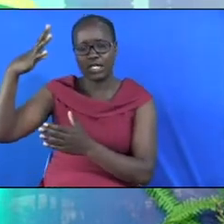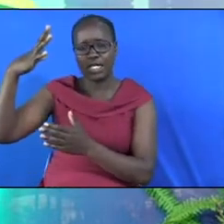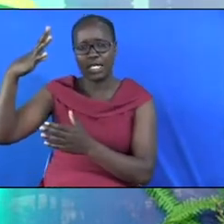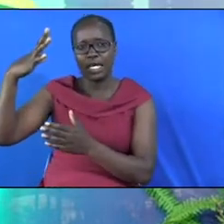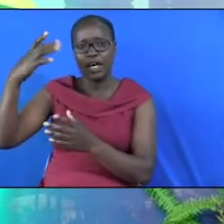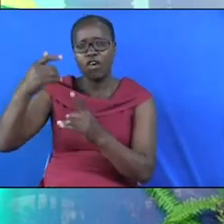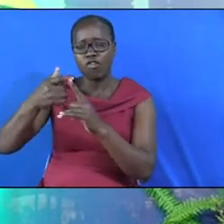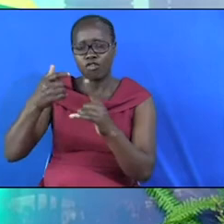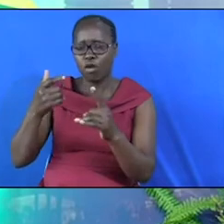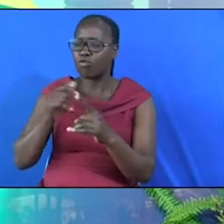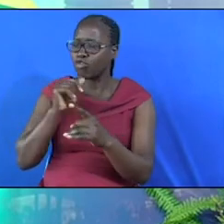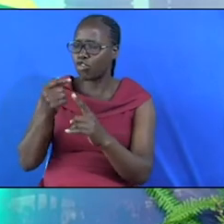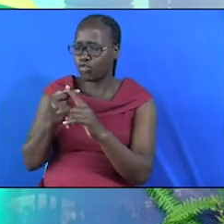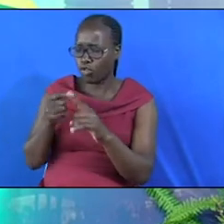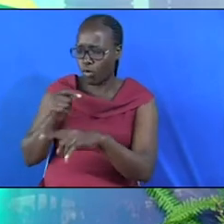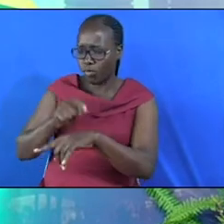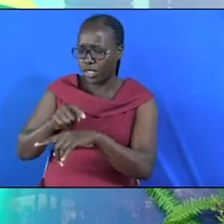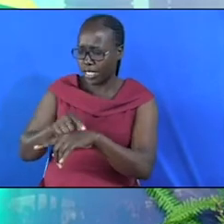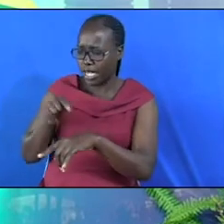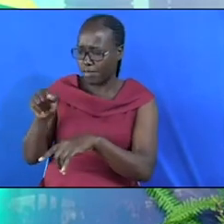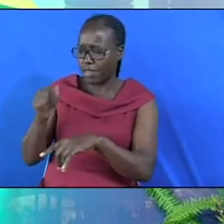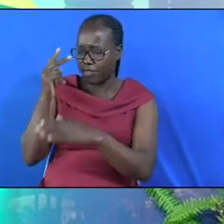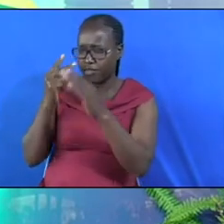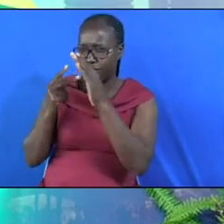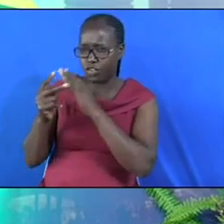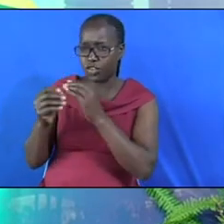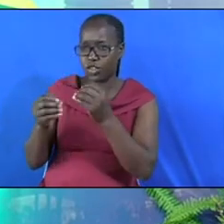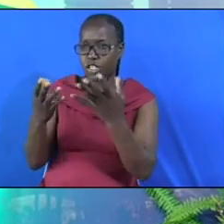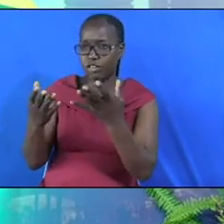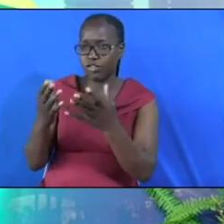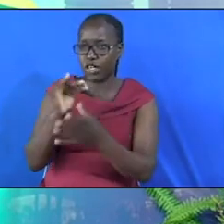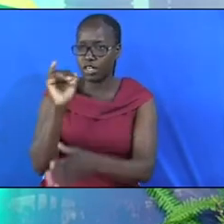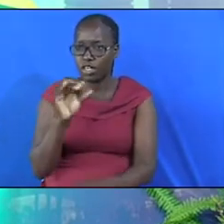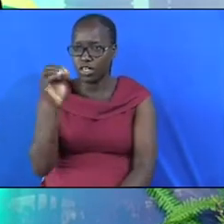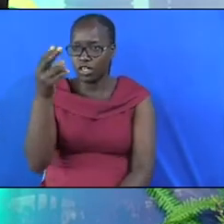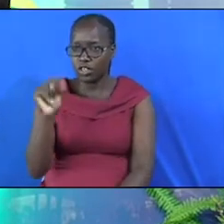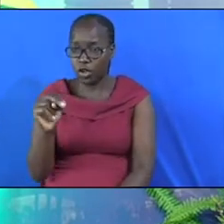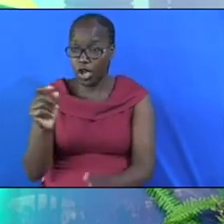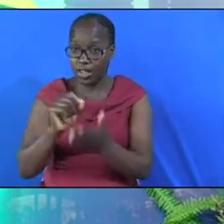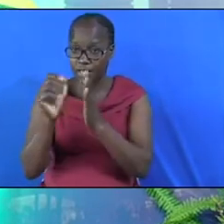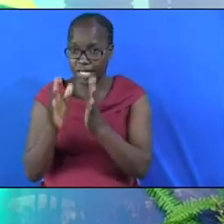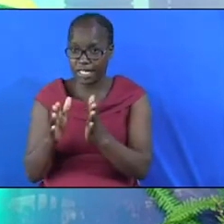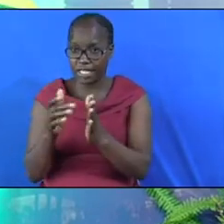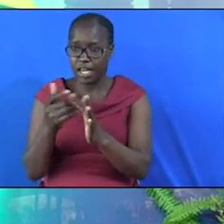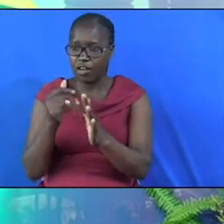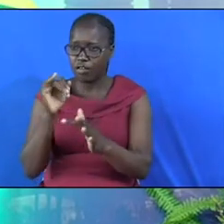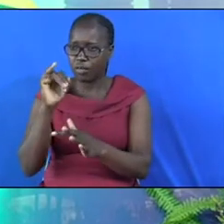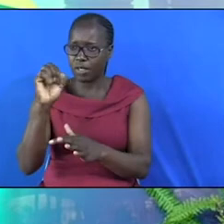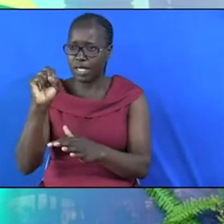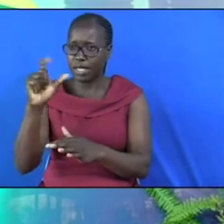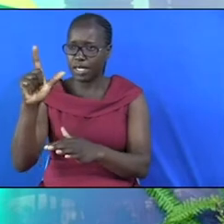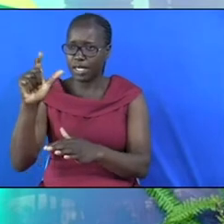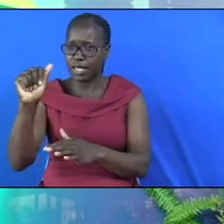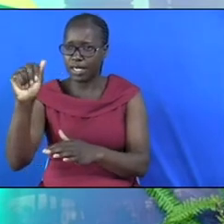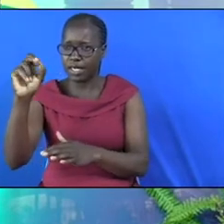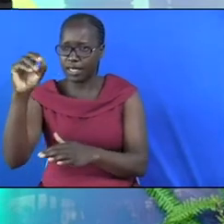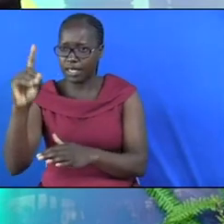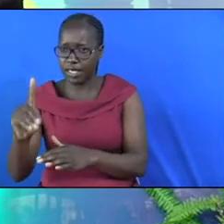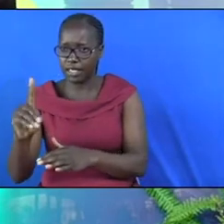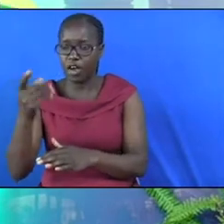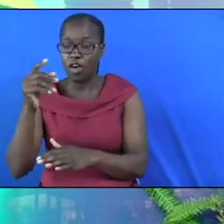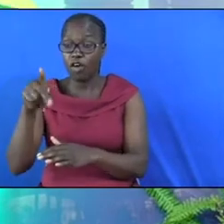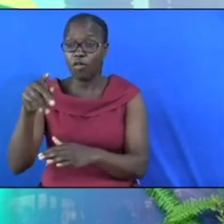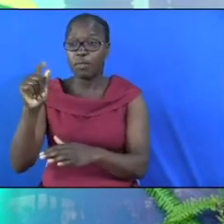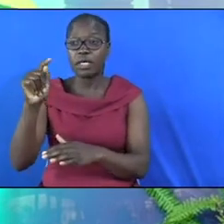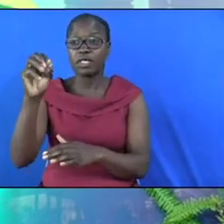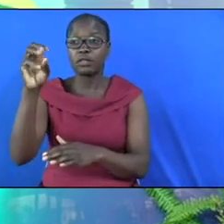it should be understood not from the time that the vision was given John the Revelator in the Isle of Patmos, but you need to understand the